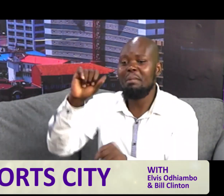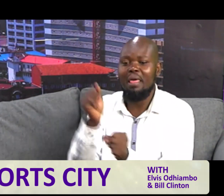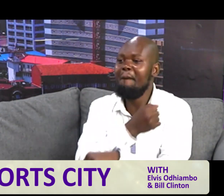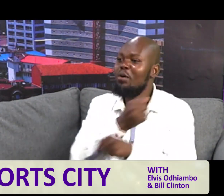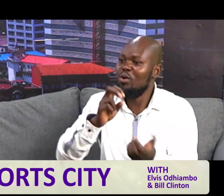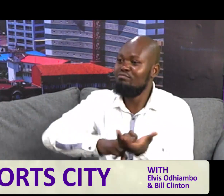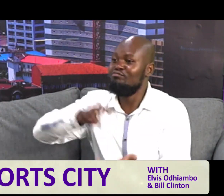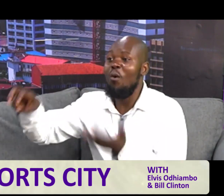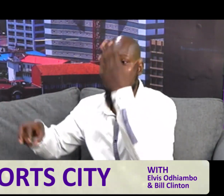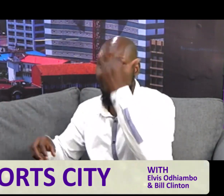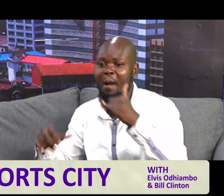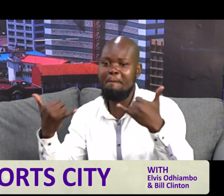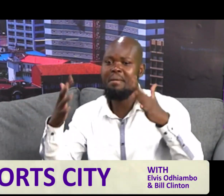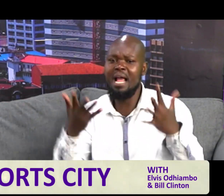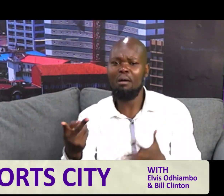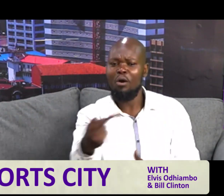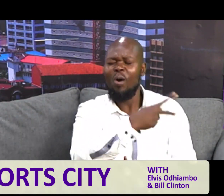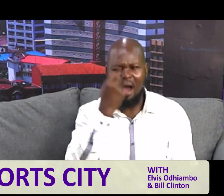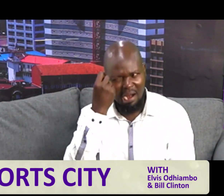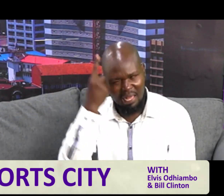the interview. Right.